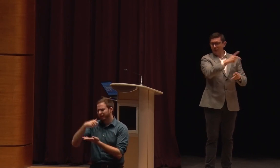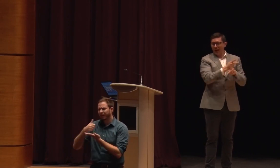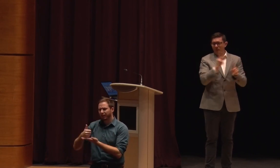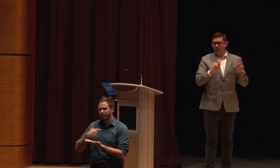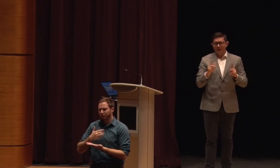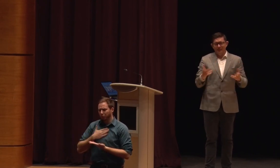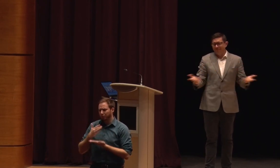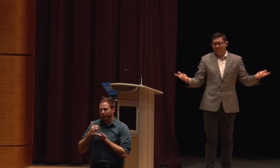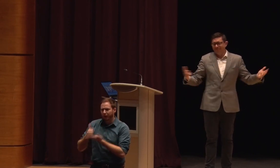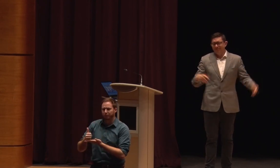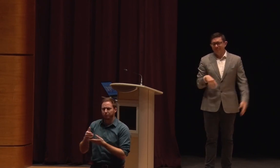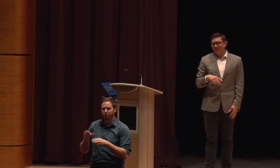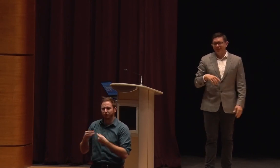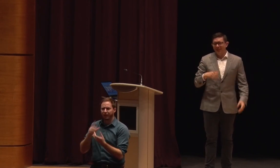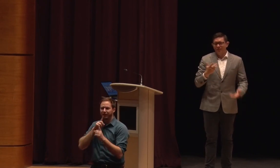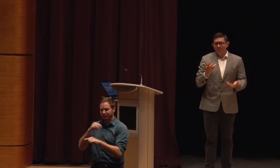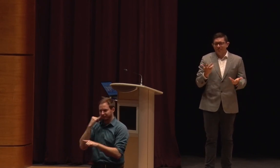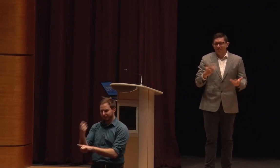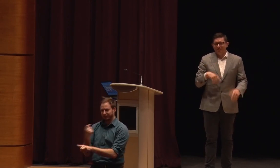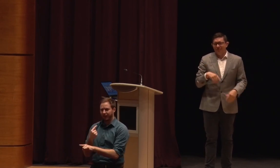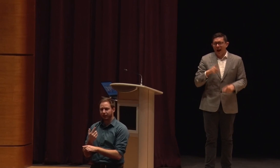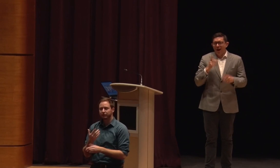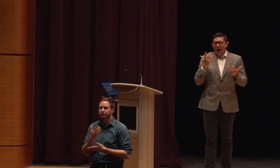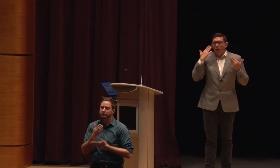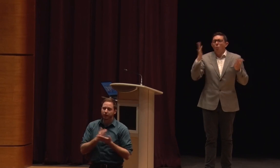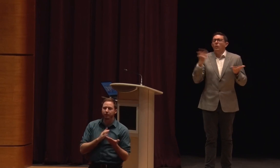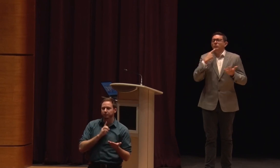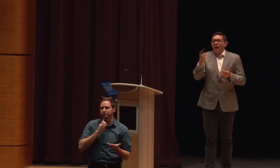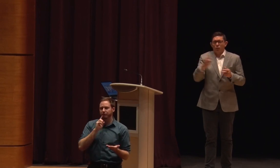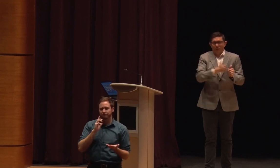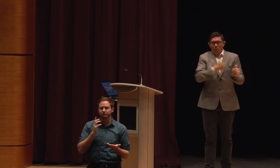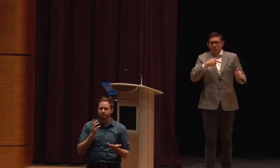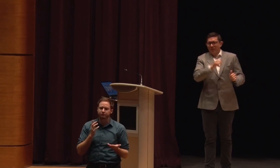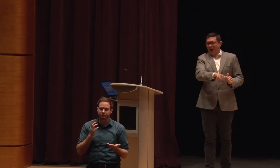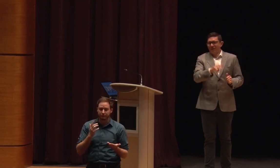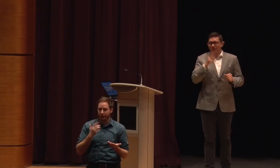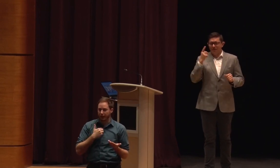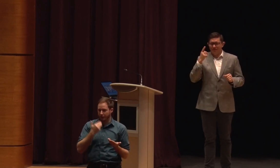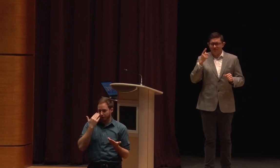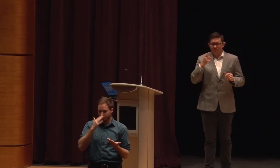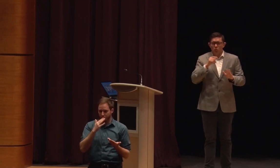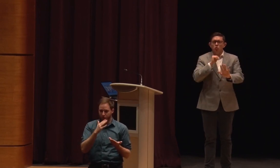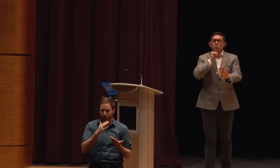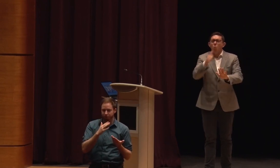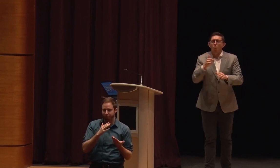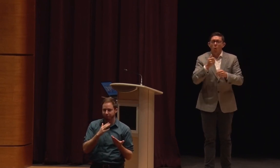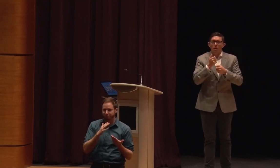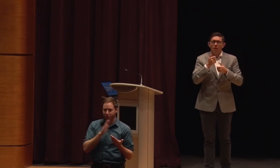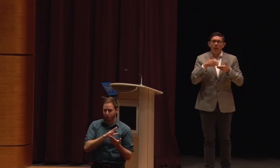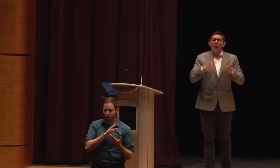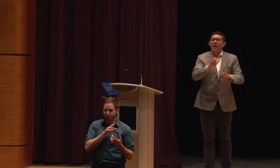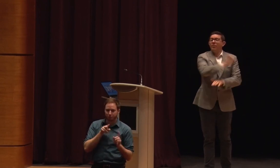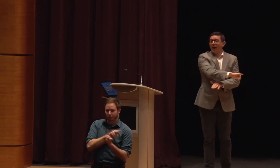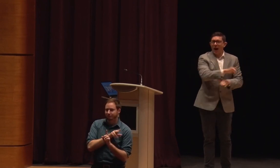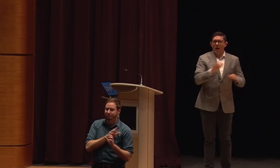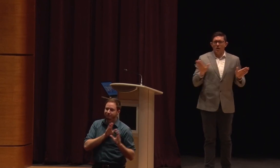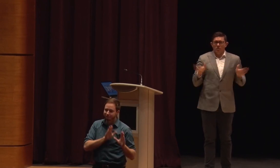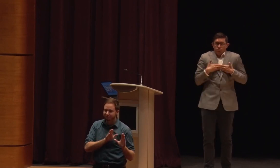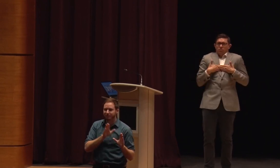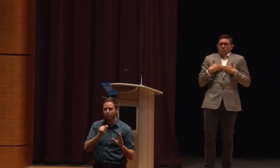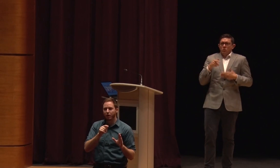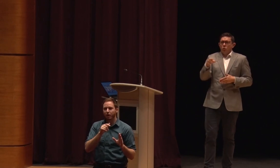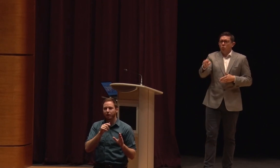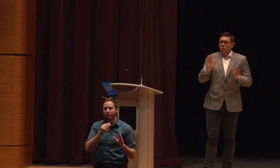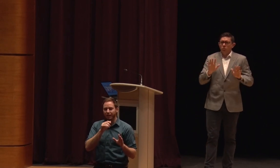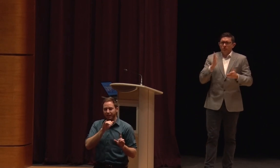provide the answers that I can. Those other deaf people, you know, I don't know what to tell you as far as that. You know, don't